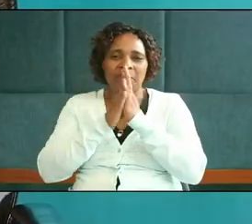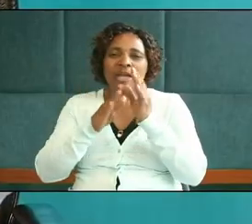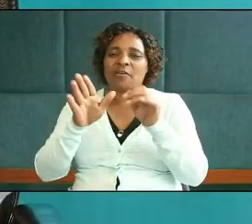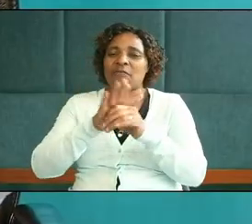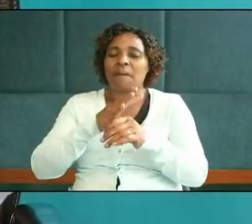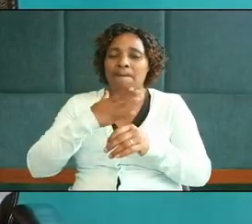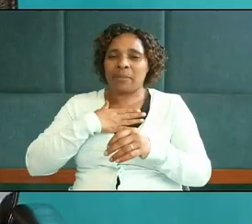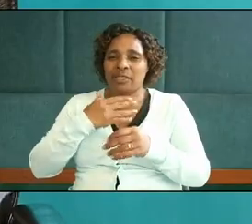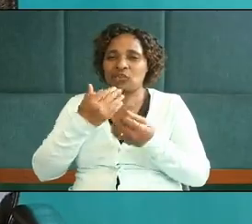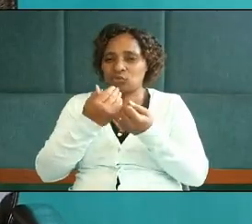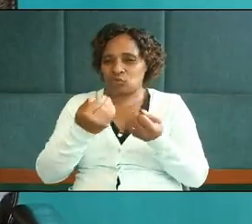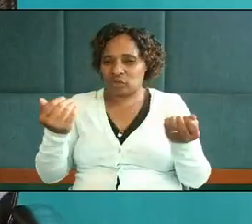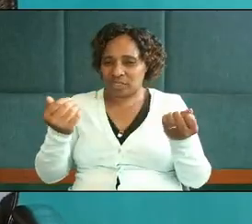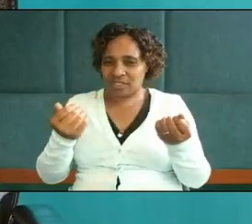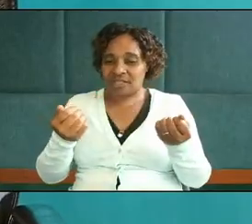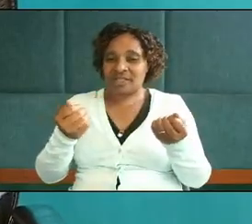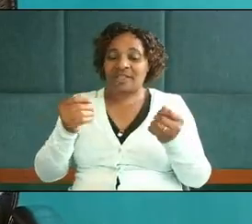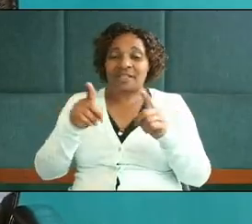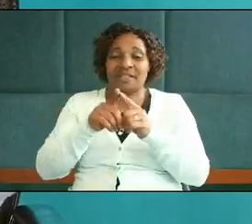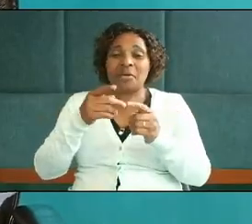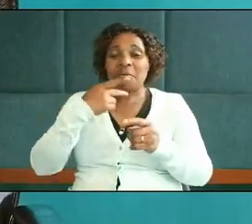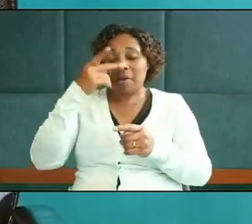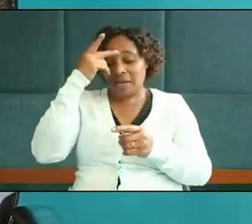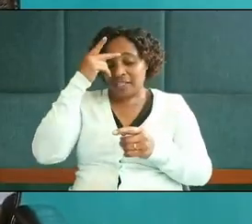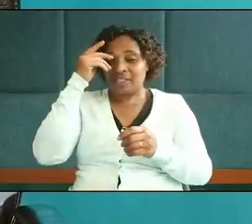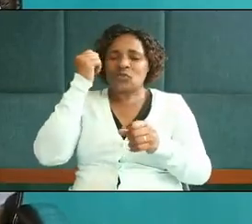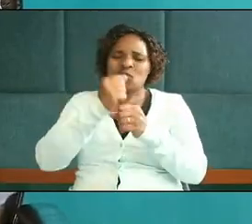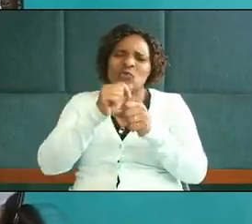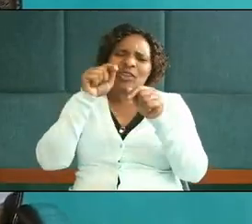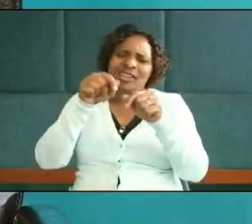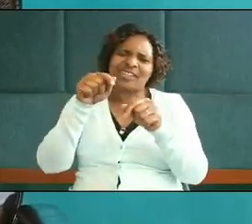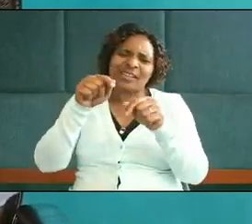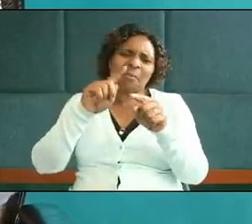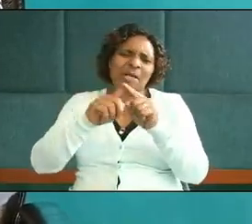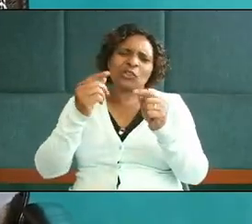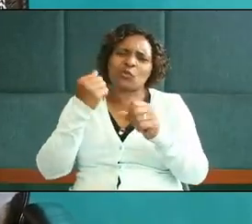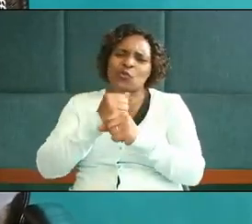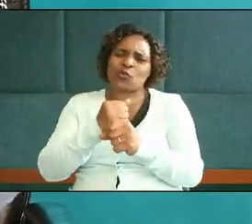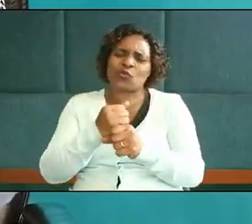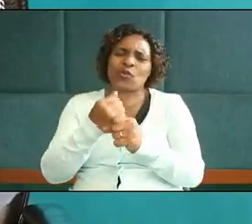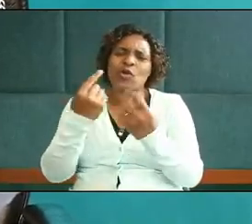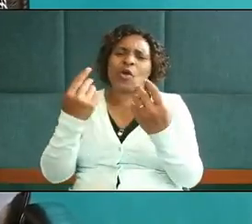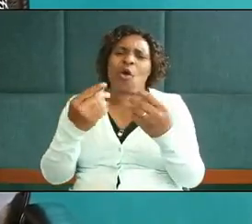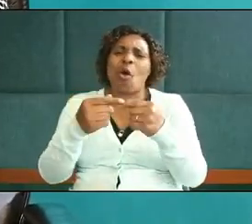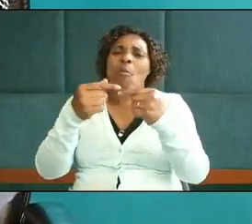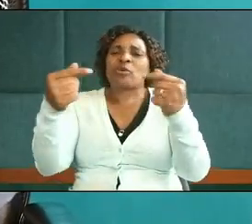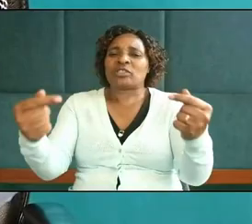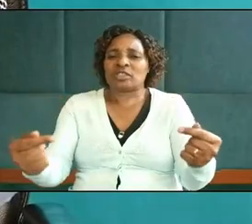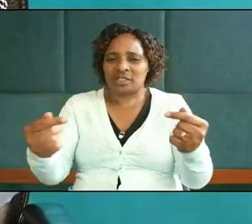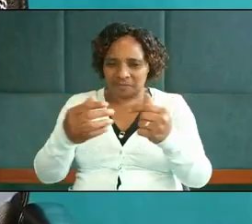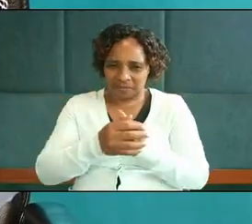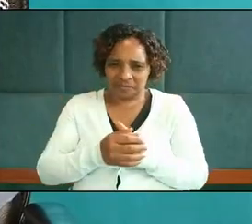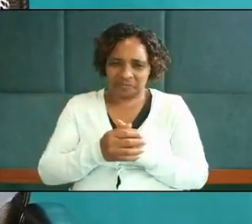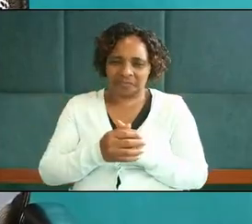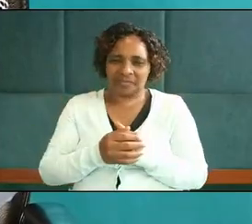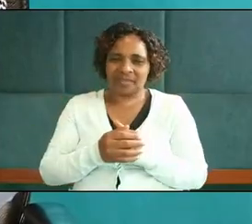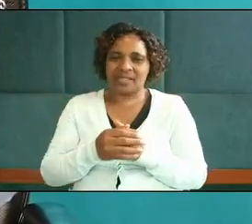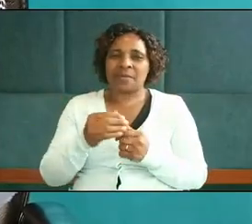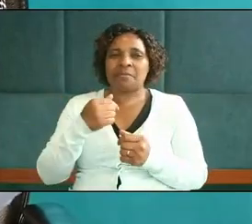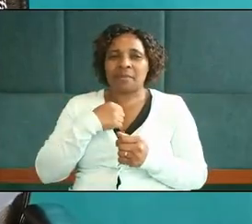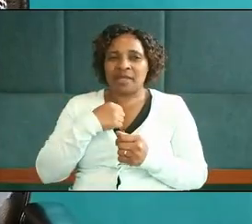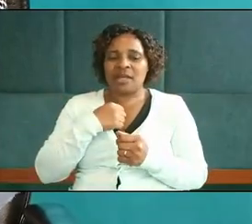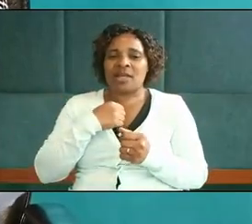Because, you know, as a parent, you can tell children to do this, but they do the opposite. So there's a role of prayer there. I also want to be